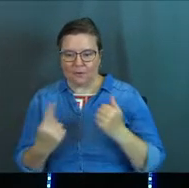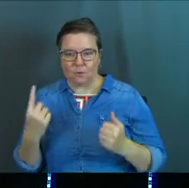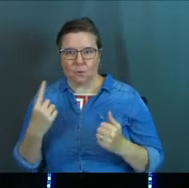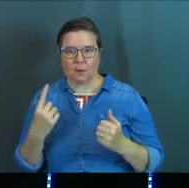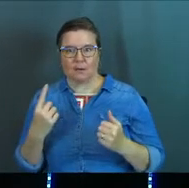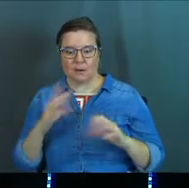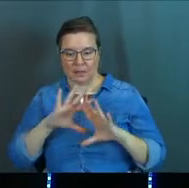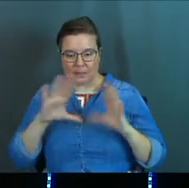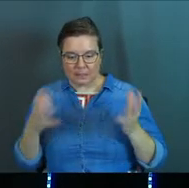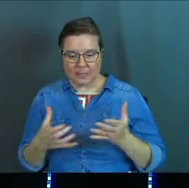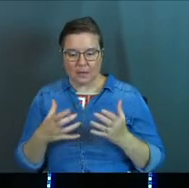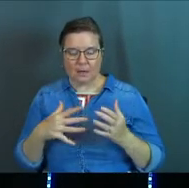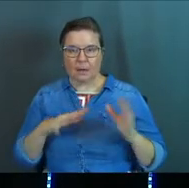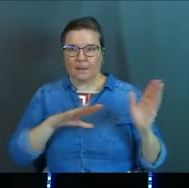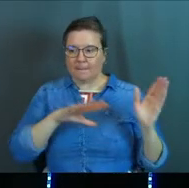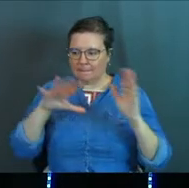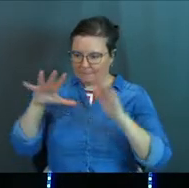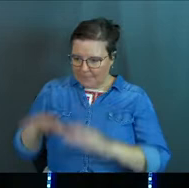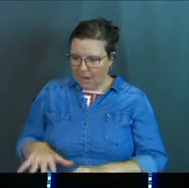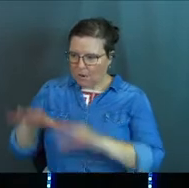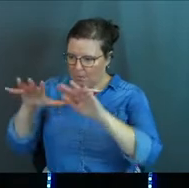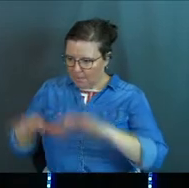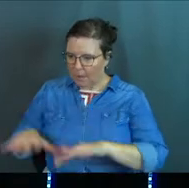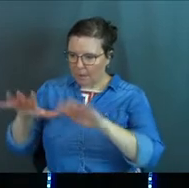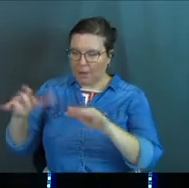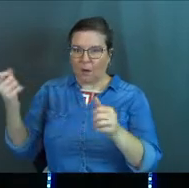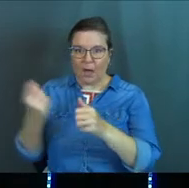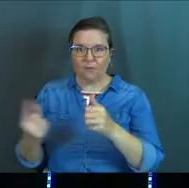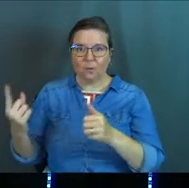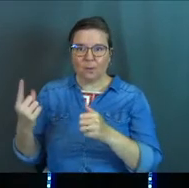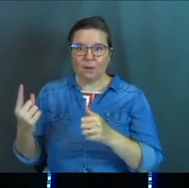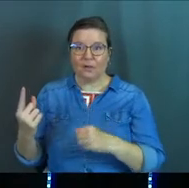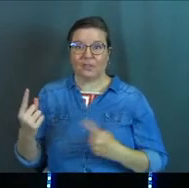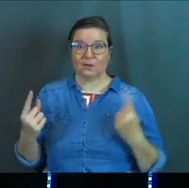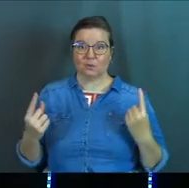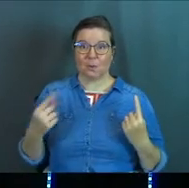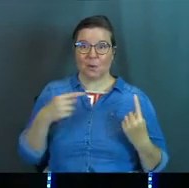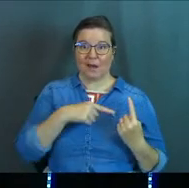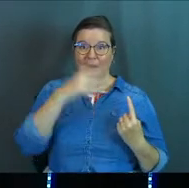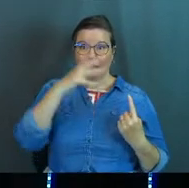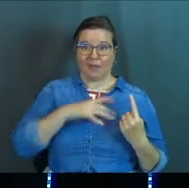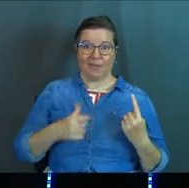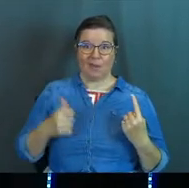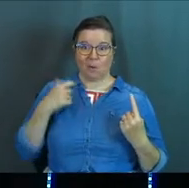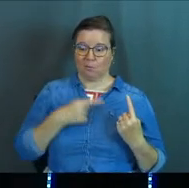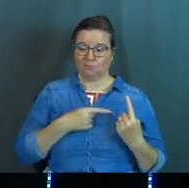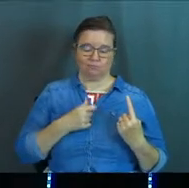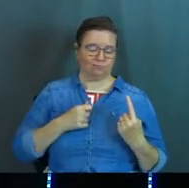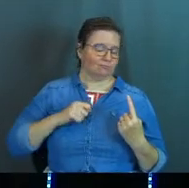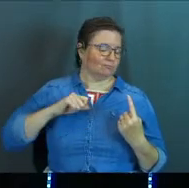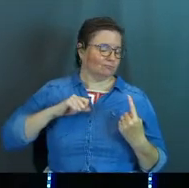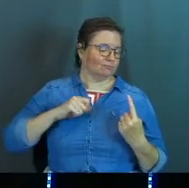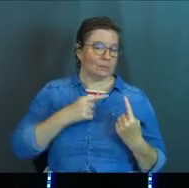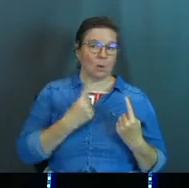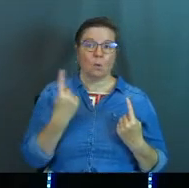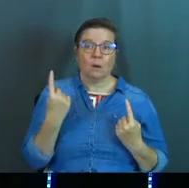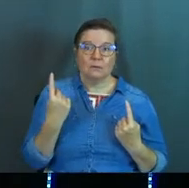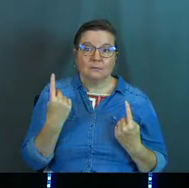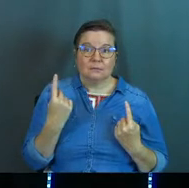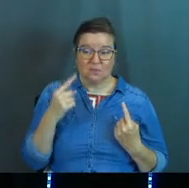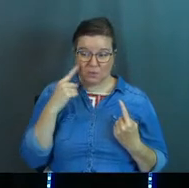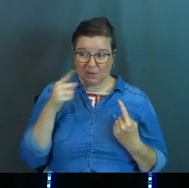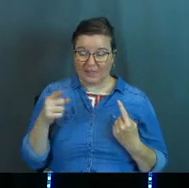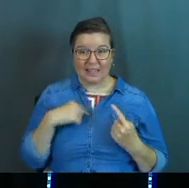everybody in the entire empire bowing down to him on a regular basis. There's only one guy that won't. Do you